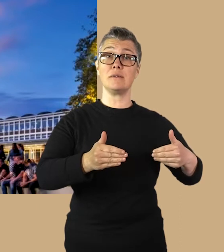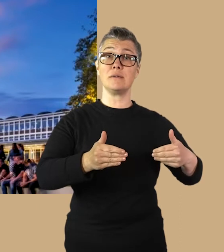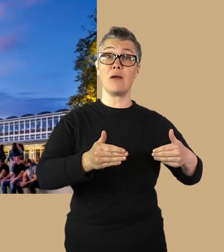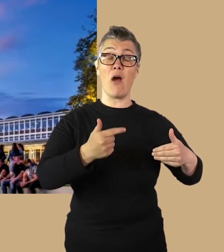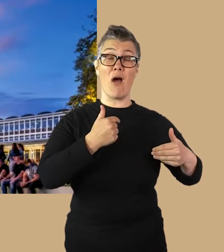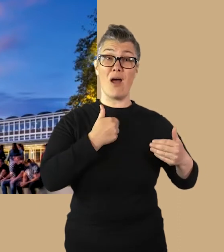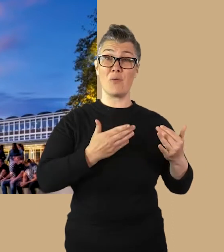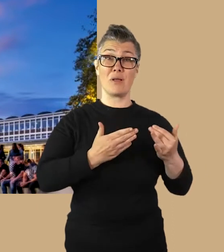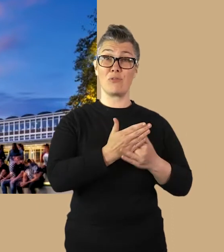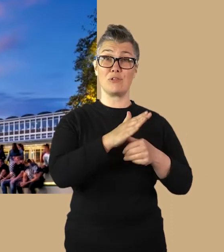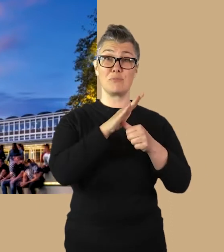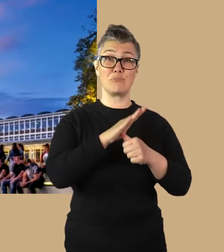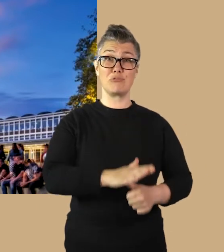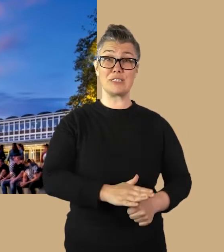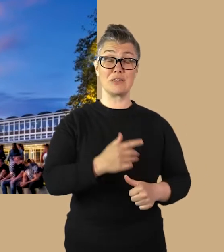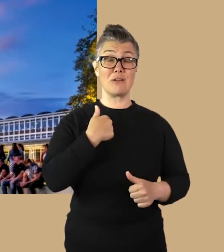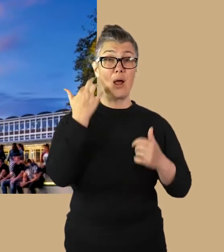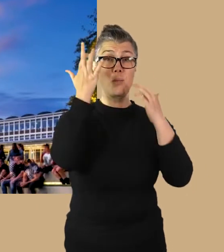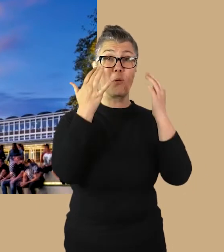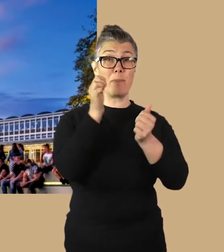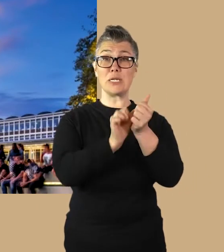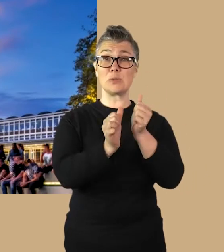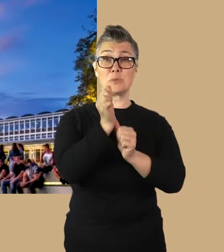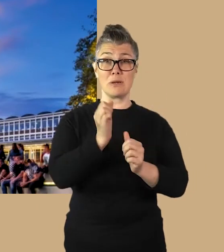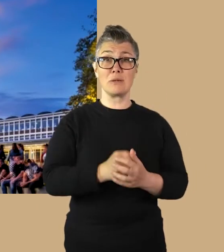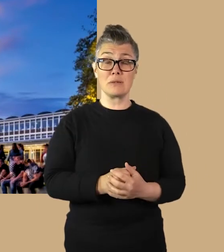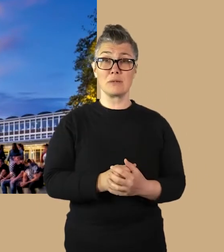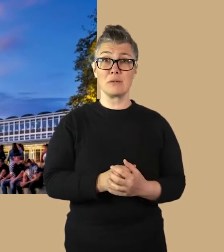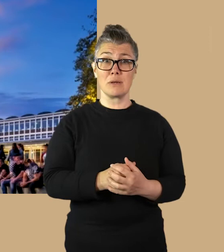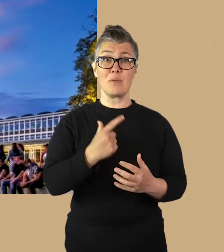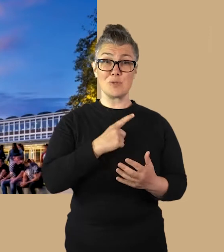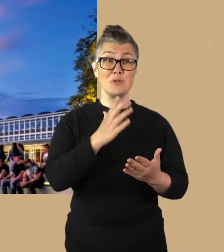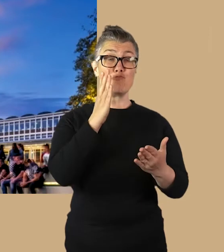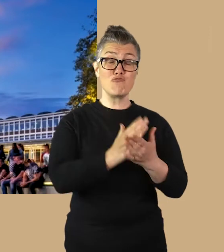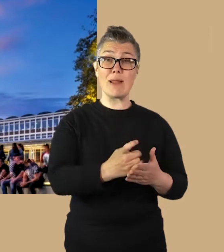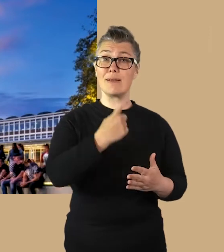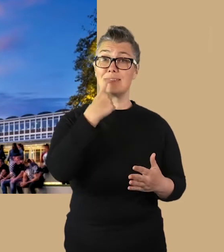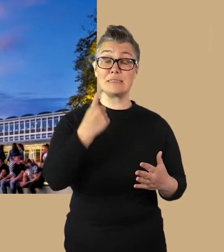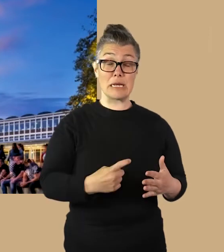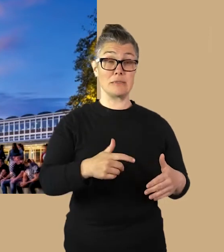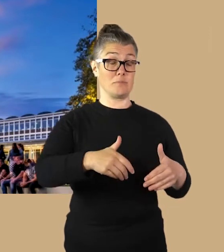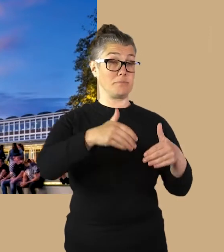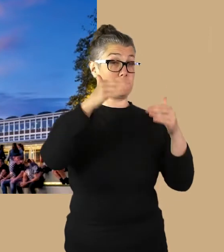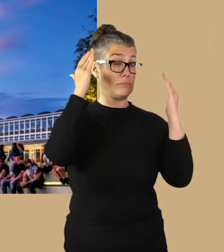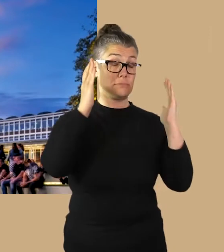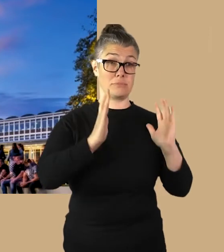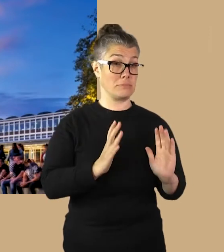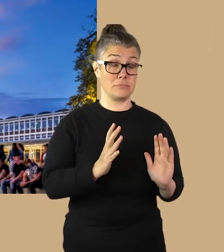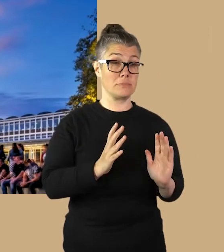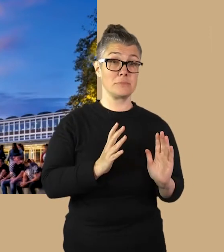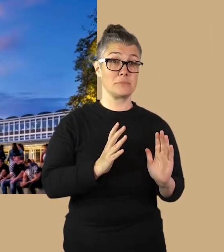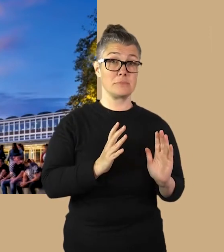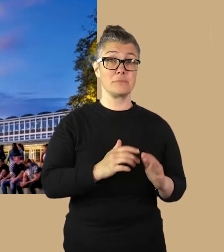went through depression and also suicide because of how intense it